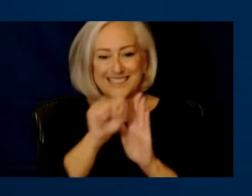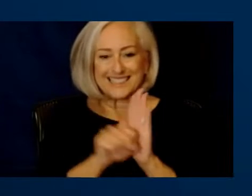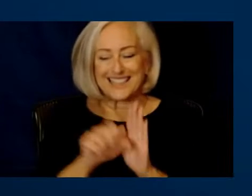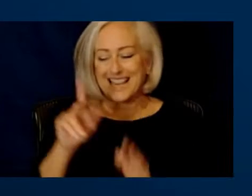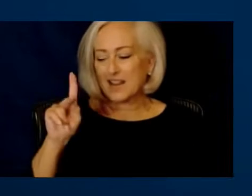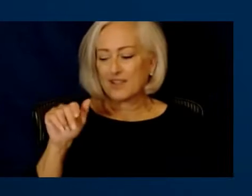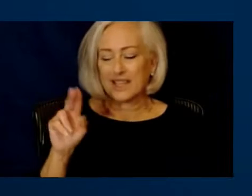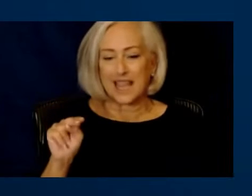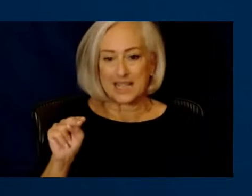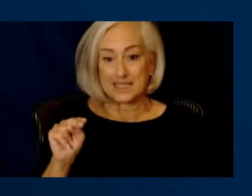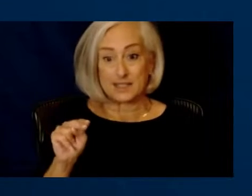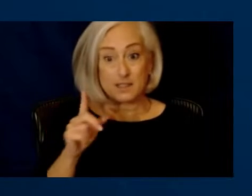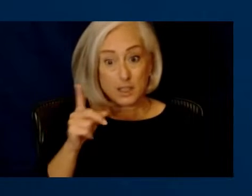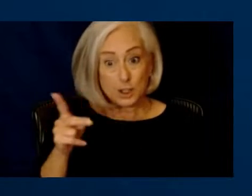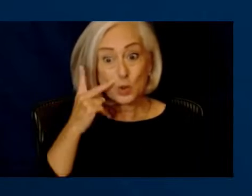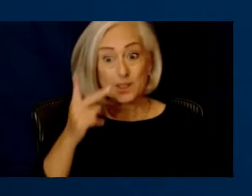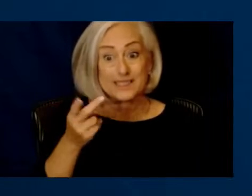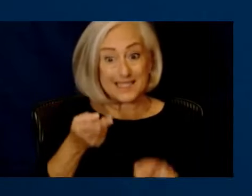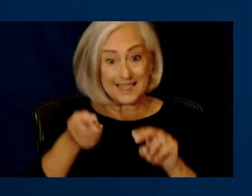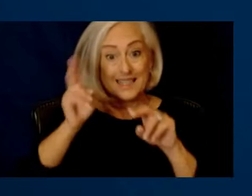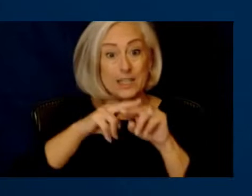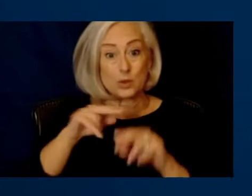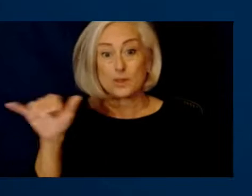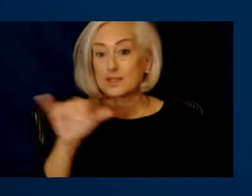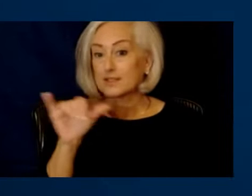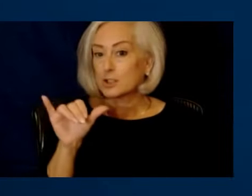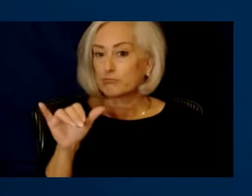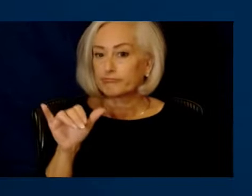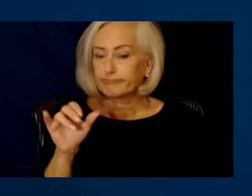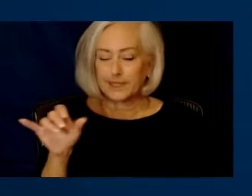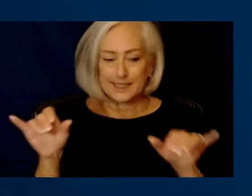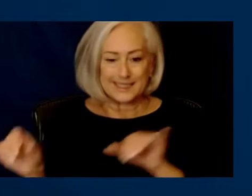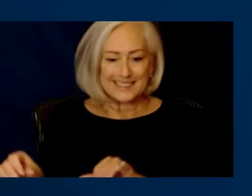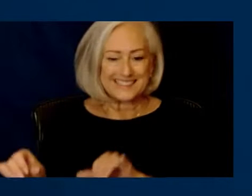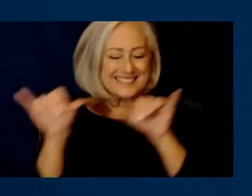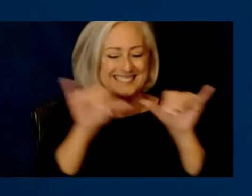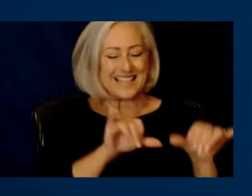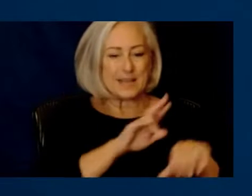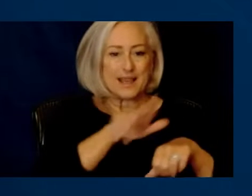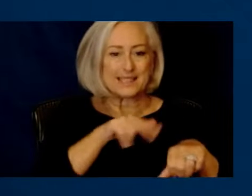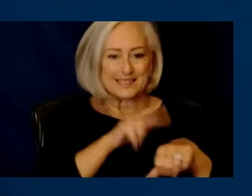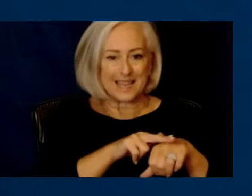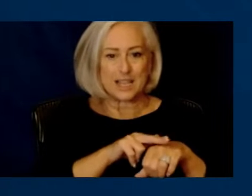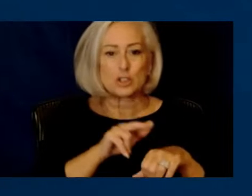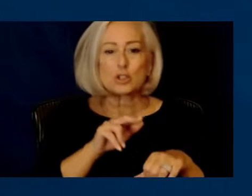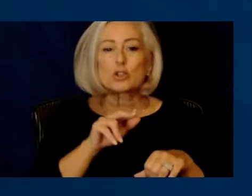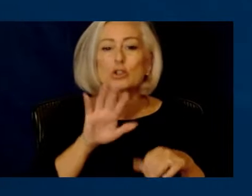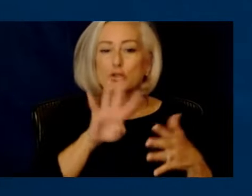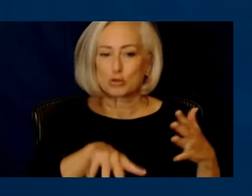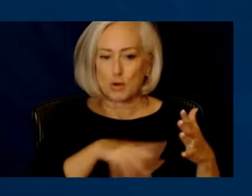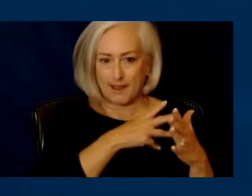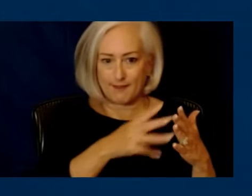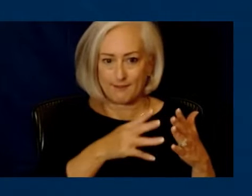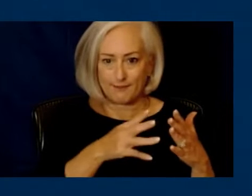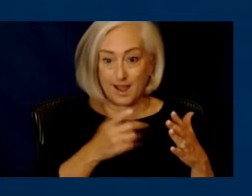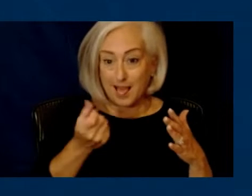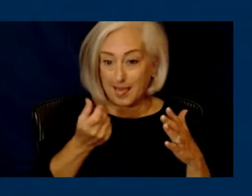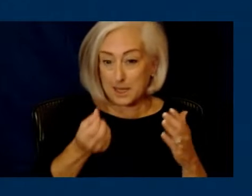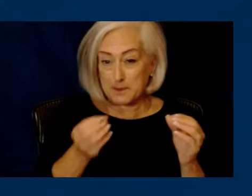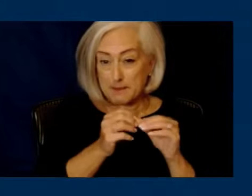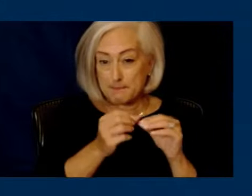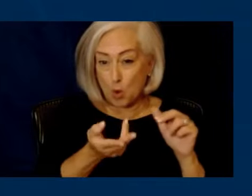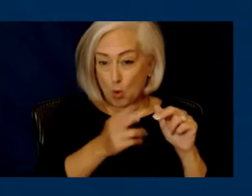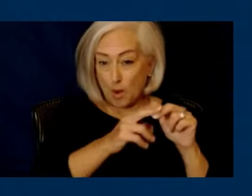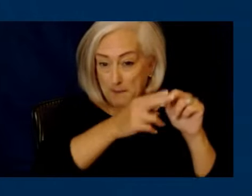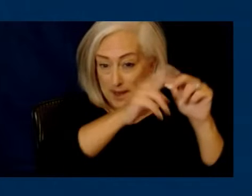can see that rise as well. Looks just like the national graph. Rate of increase is a little more rapid. So again, a concern. You can see in the